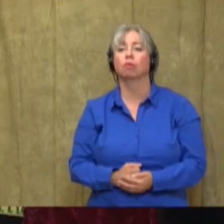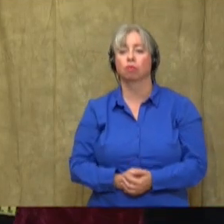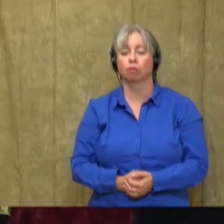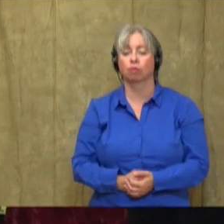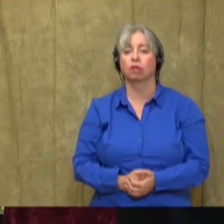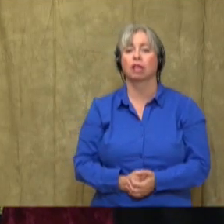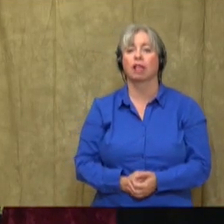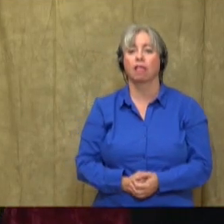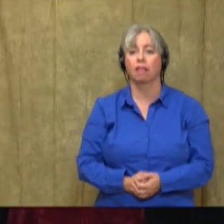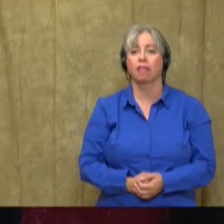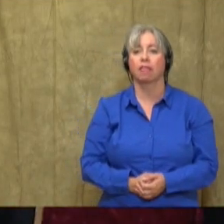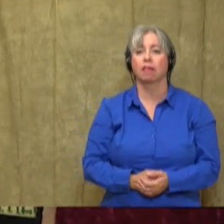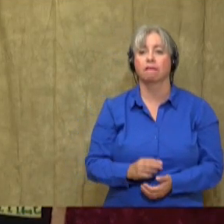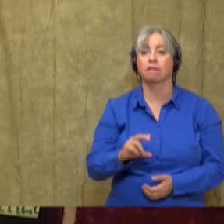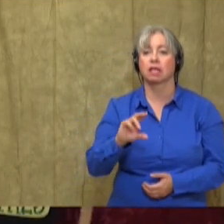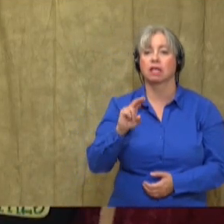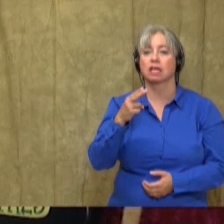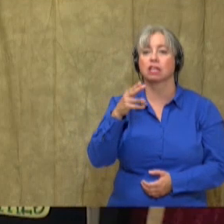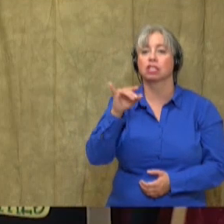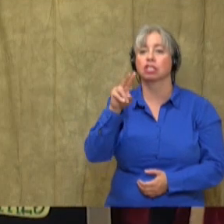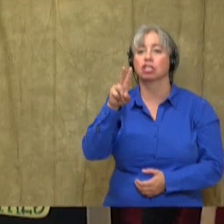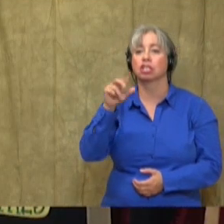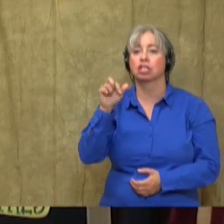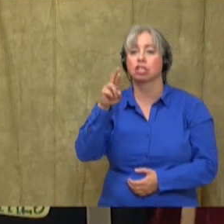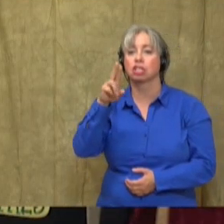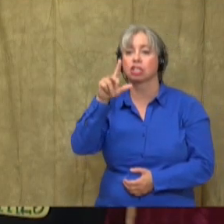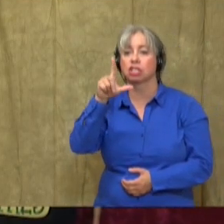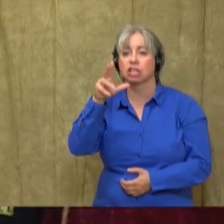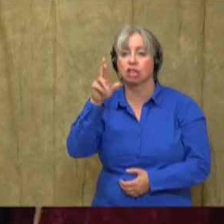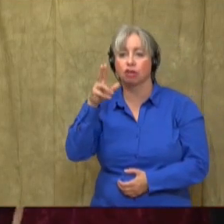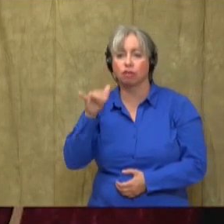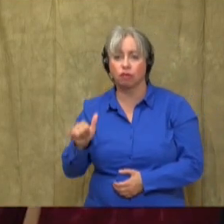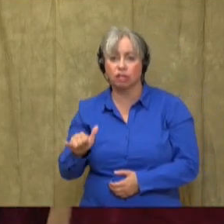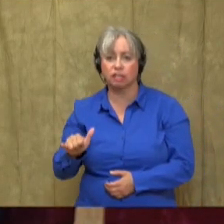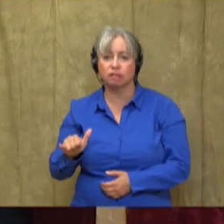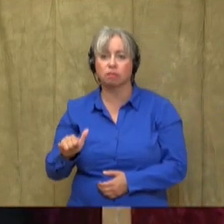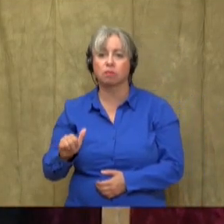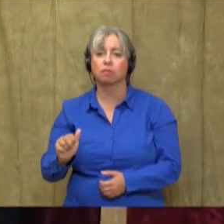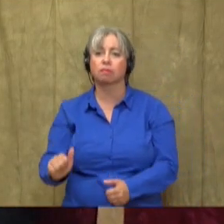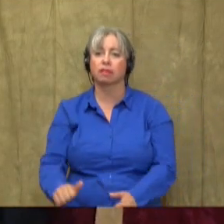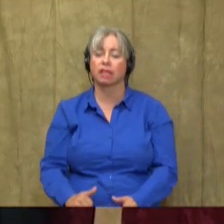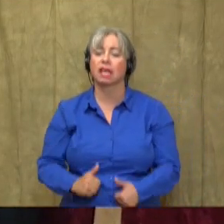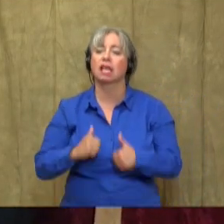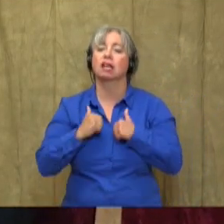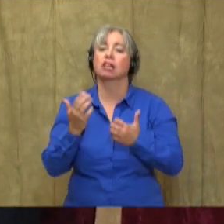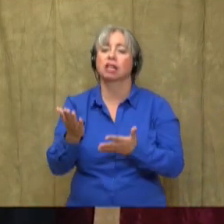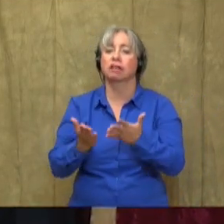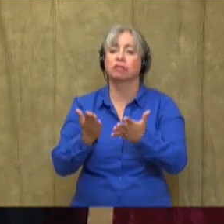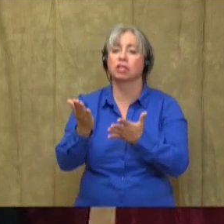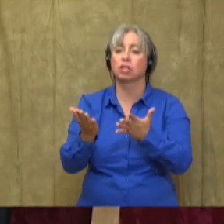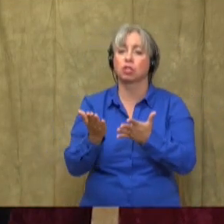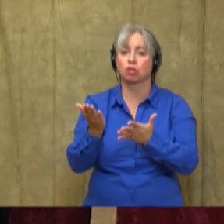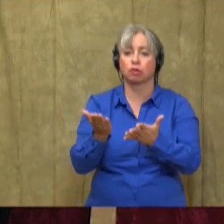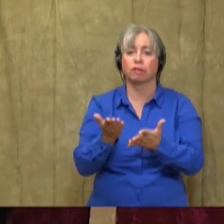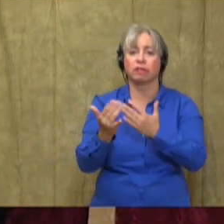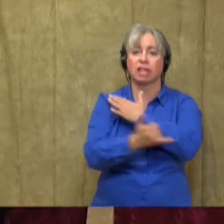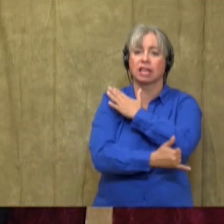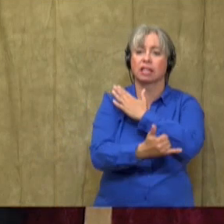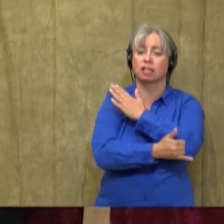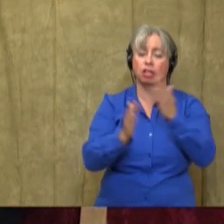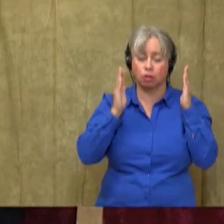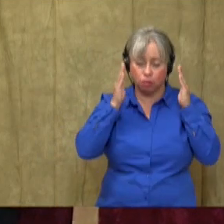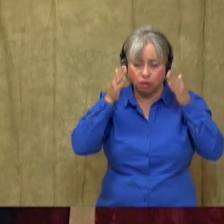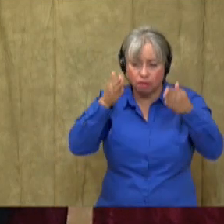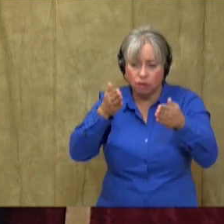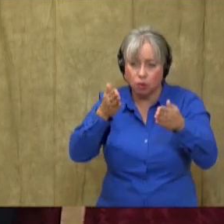one. So chivalry, the ideal knight lived to serve their king and their country. You were totally dedicated